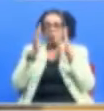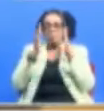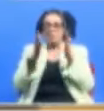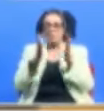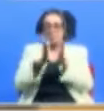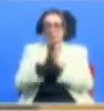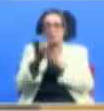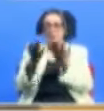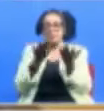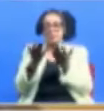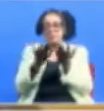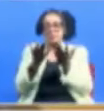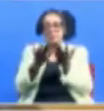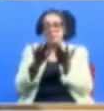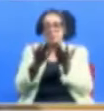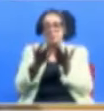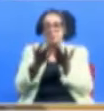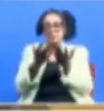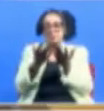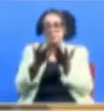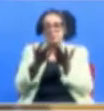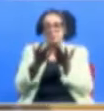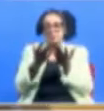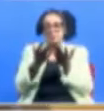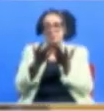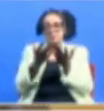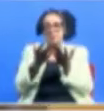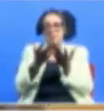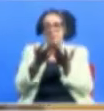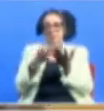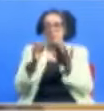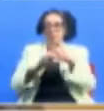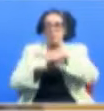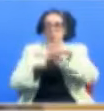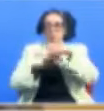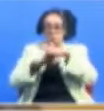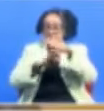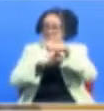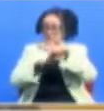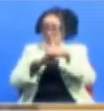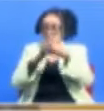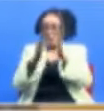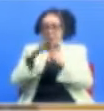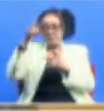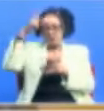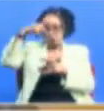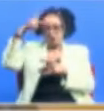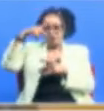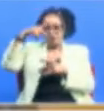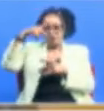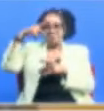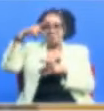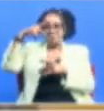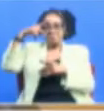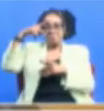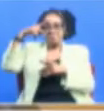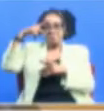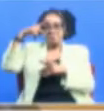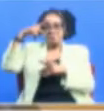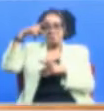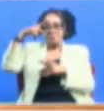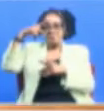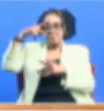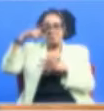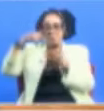service as in terms of, you know, the foundation, and our foundation and the philosophy is actually purely